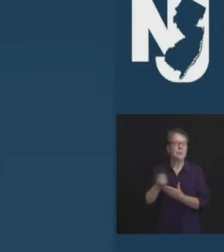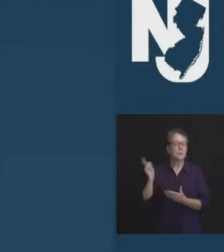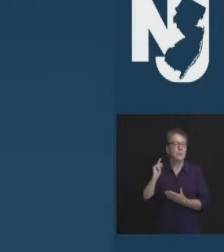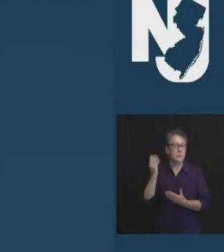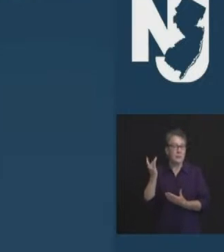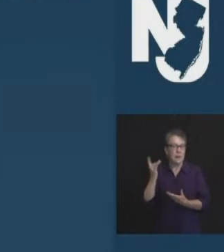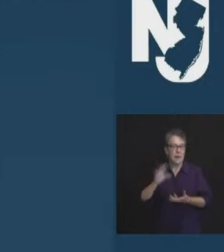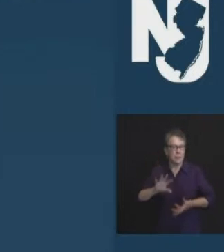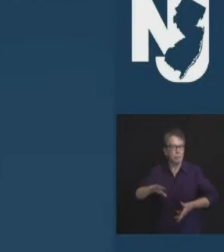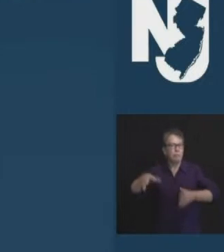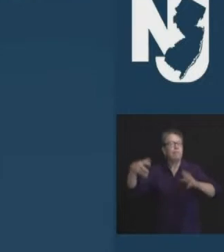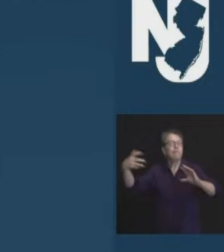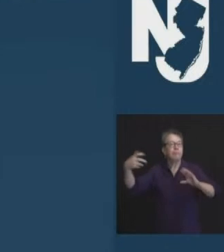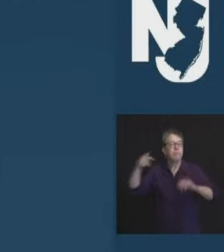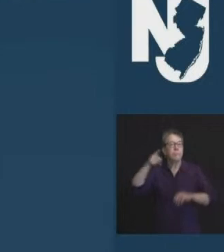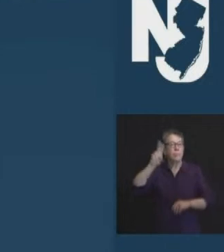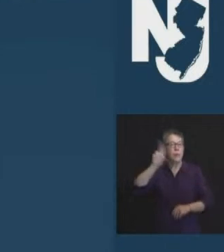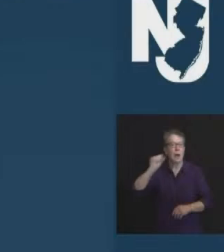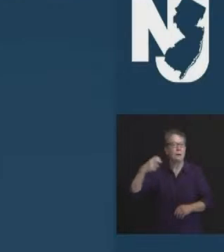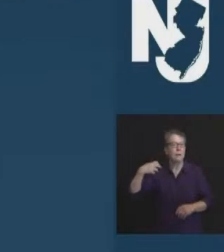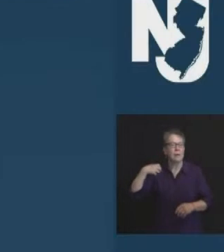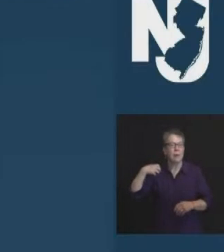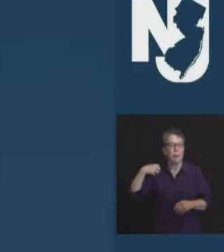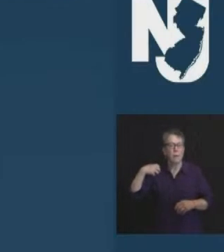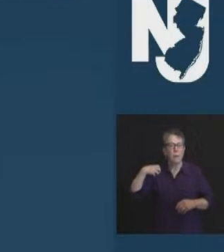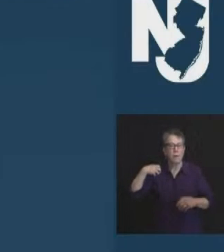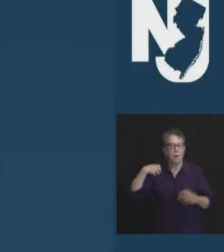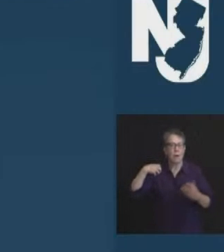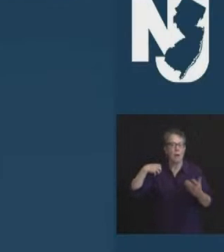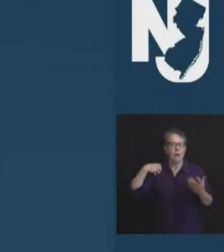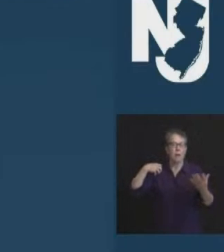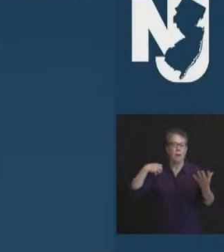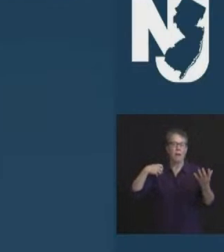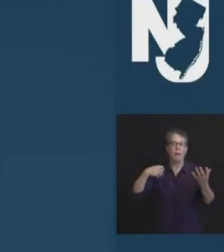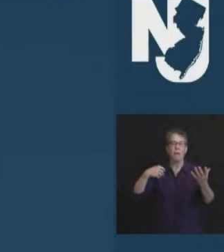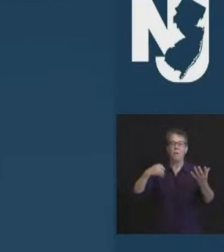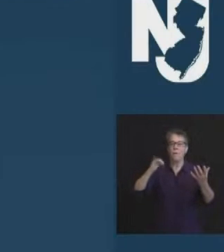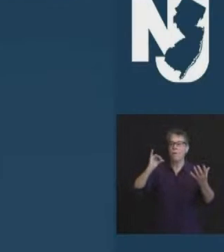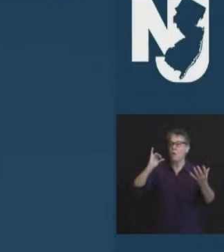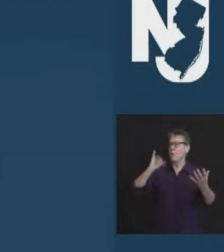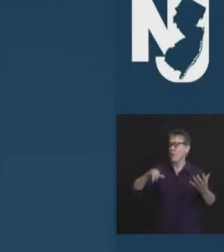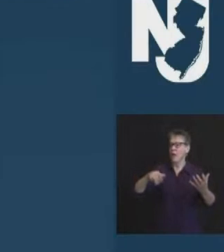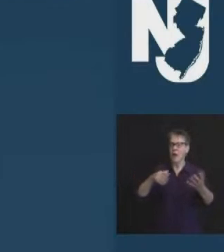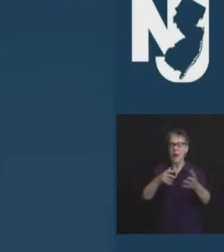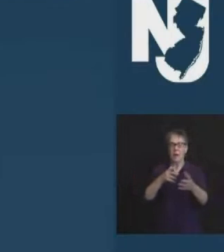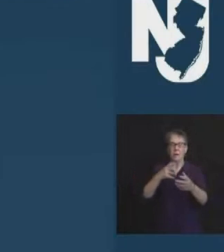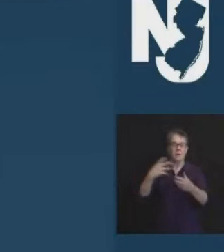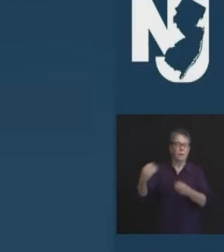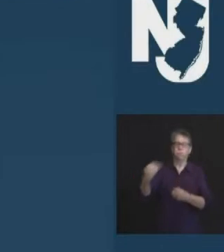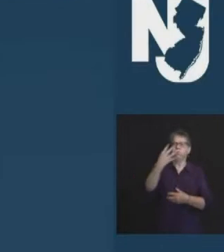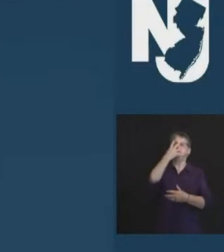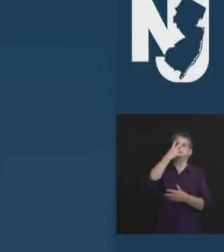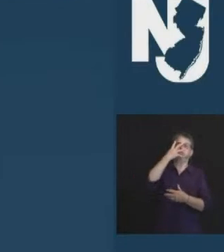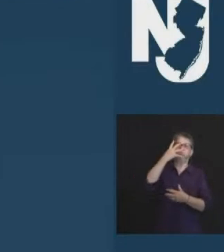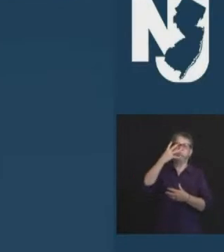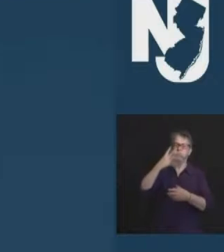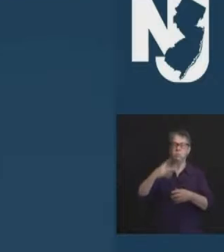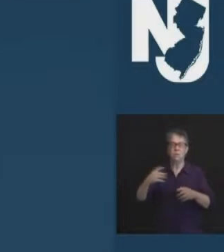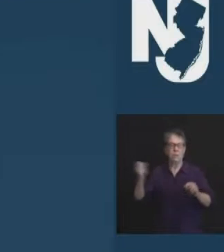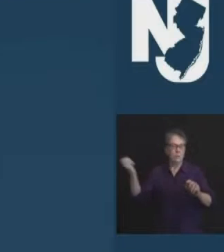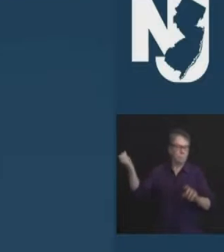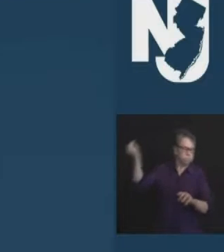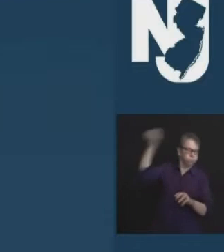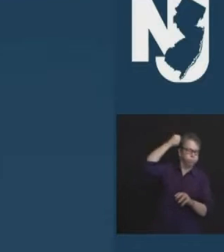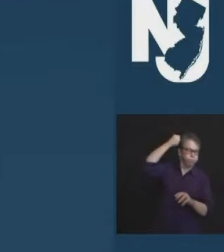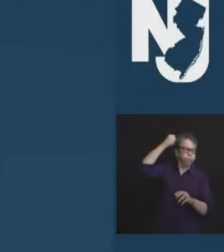before attacking him with a fire extinguisher. A native of South River in Middlesex County, Brian was a 6-year